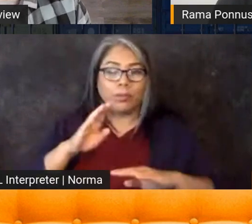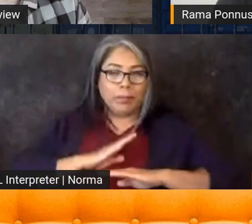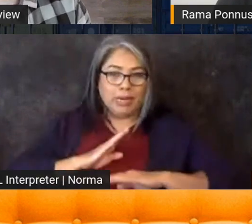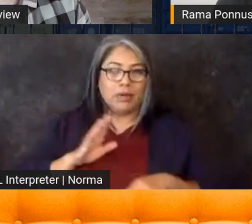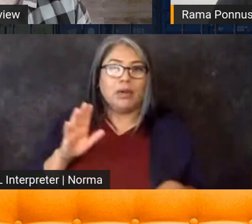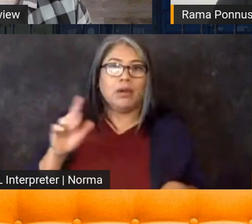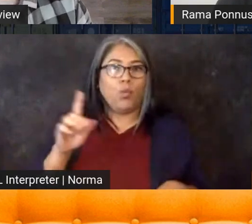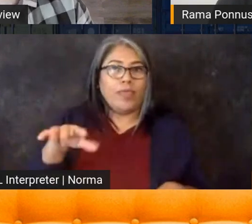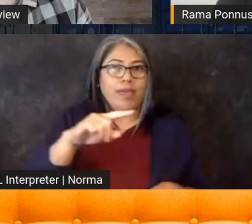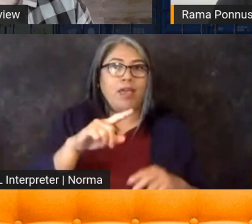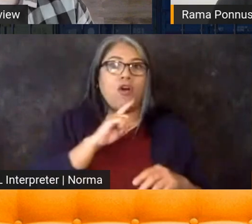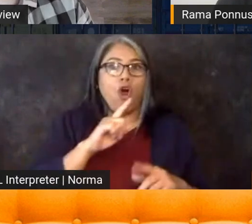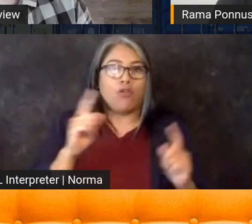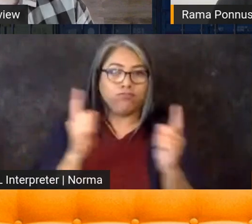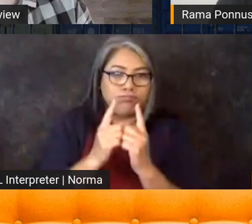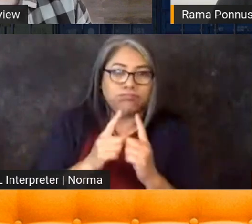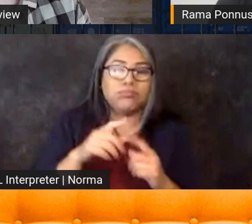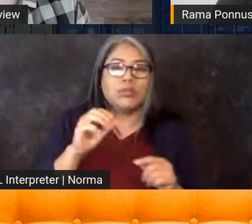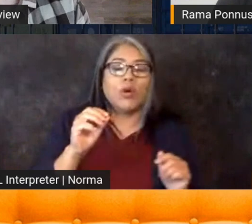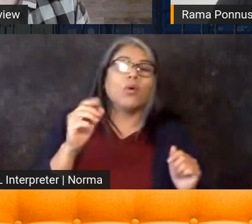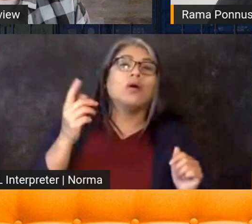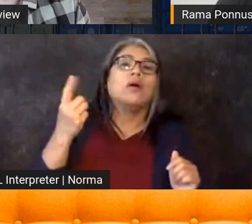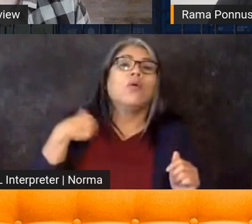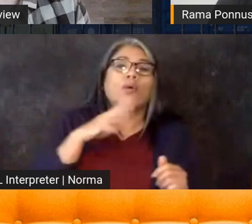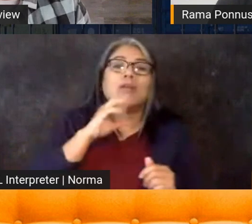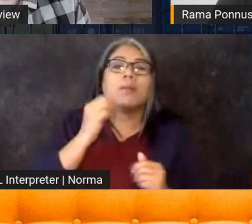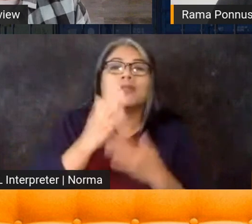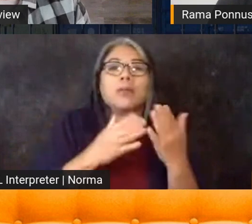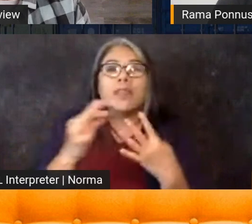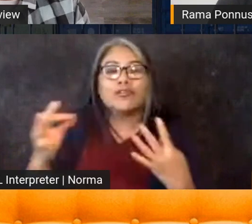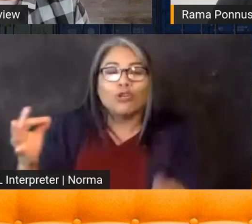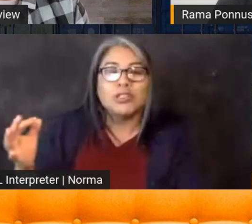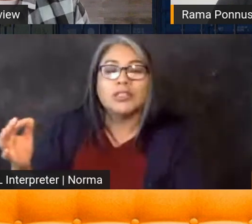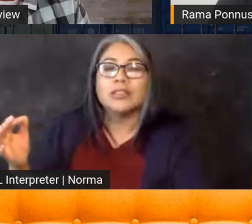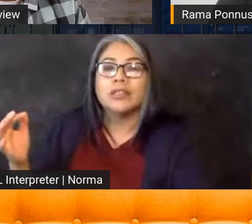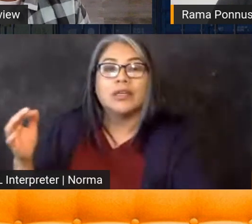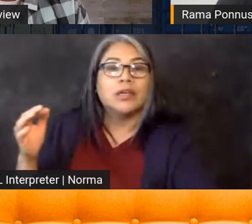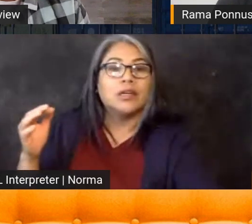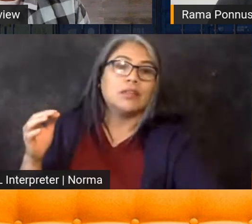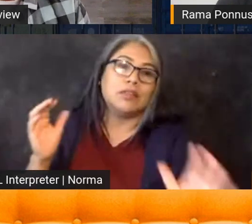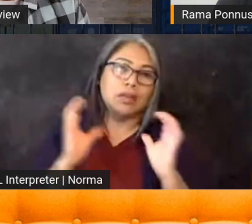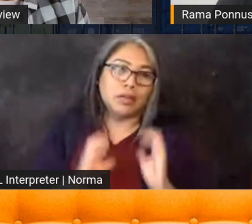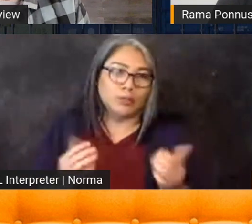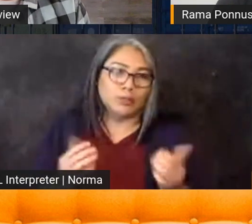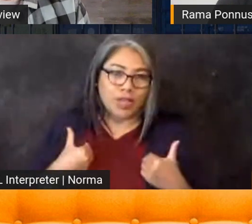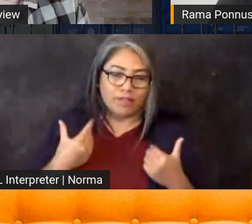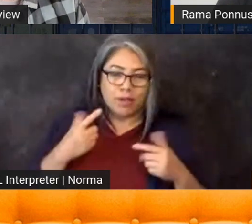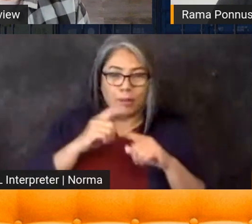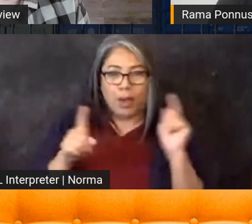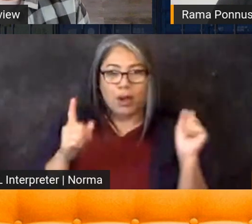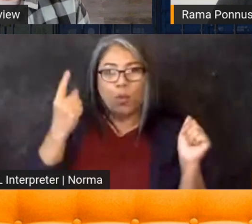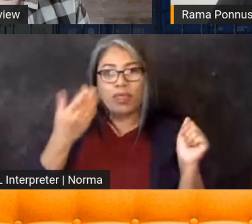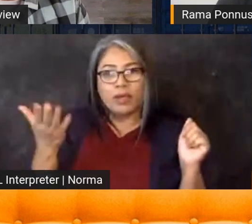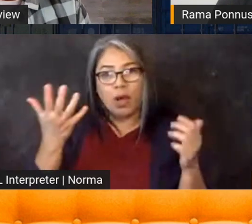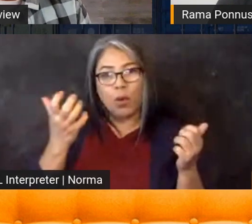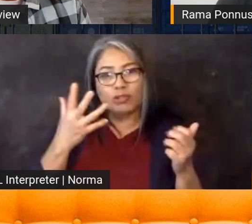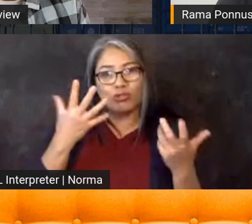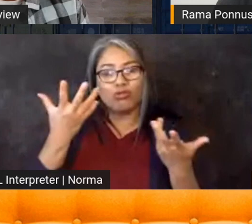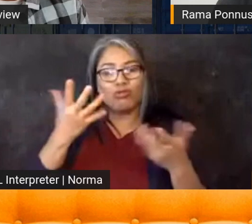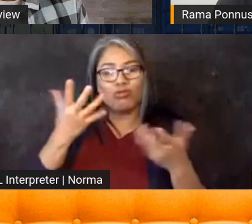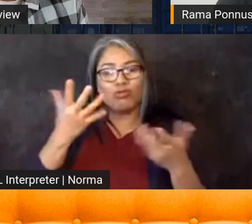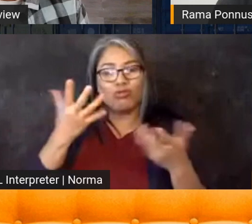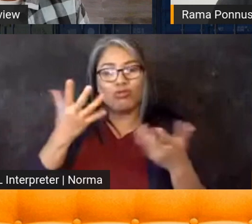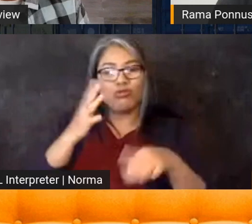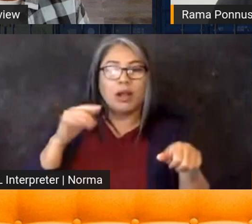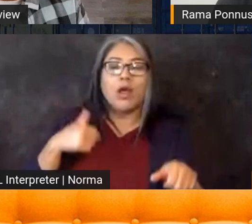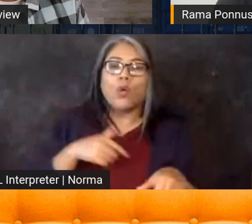So we'll talk about some of those choices that customers have in a very little bit. But one thing I do want to call out is that we are standardizing on